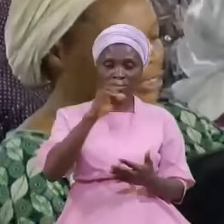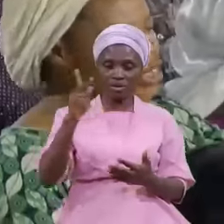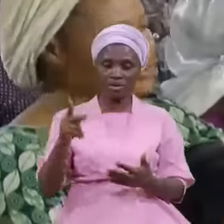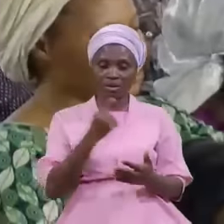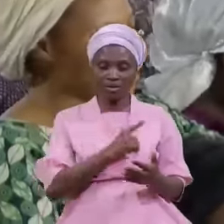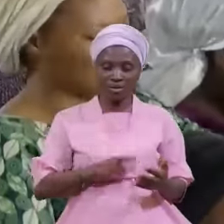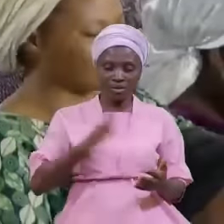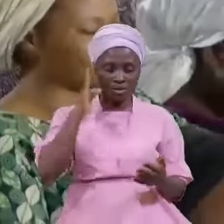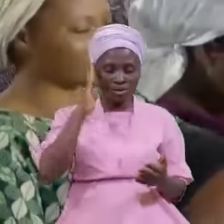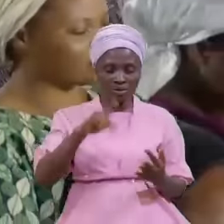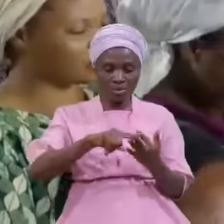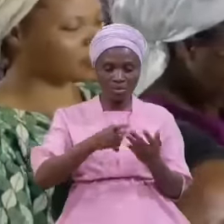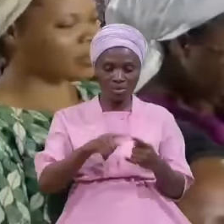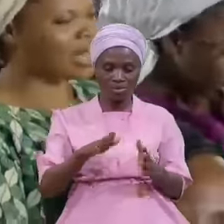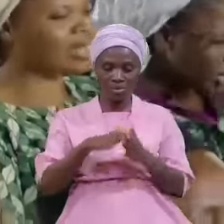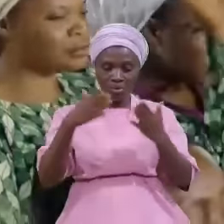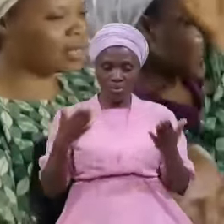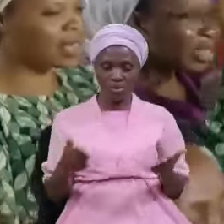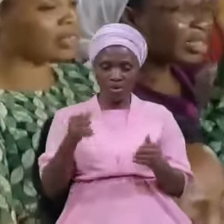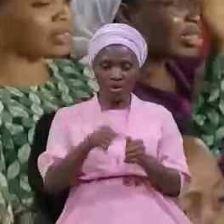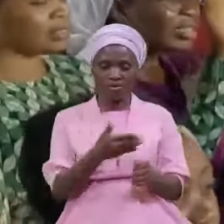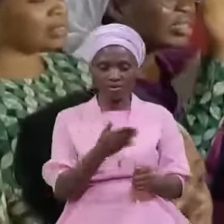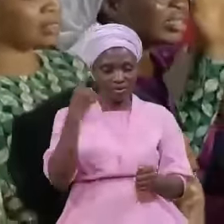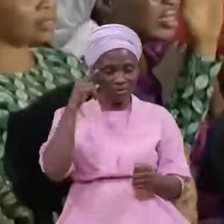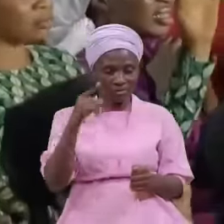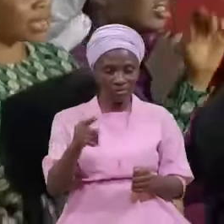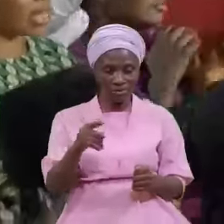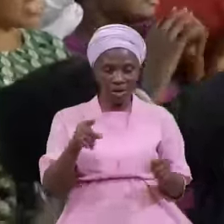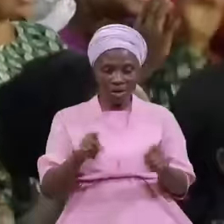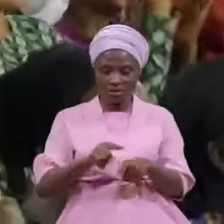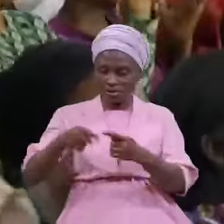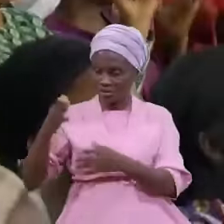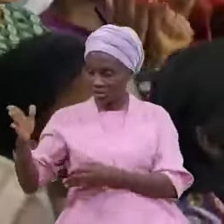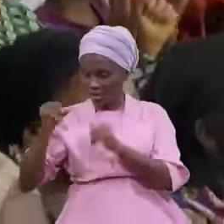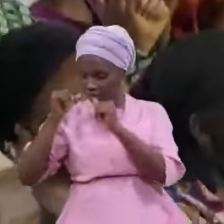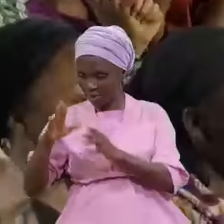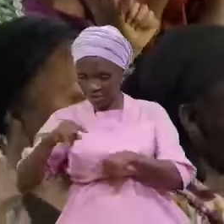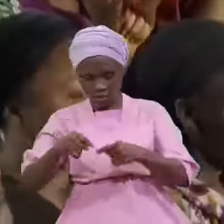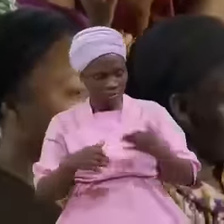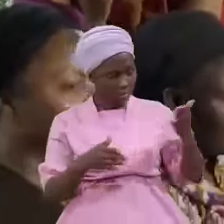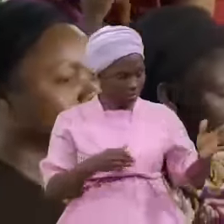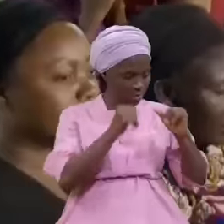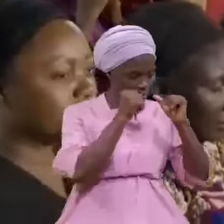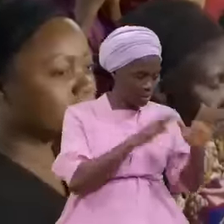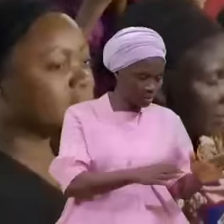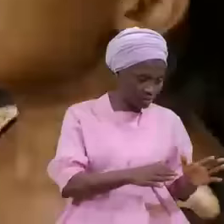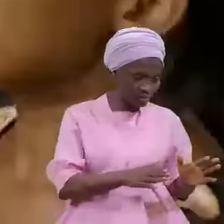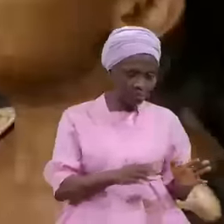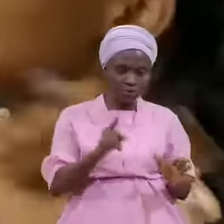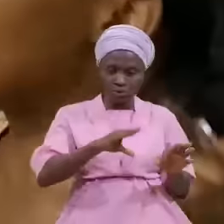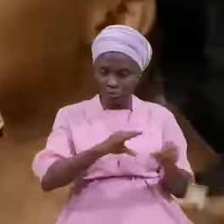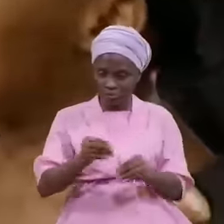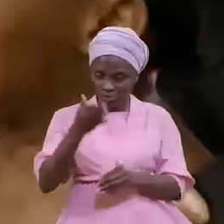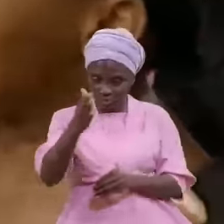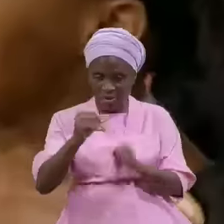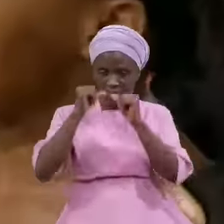everything. You go here, blessing. You go there, blessing. You move here, blessing.